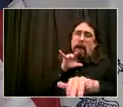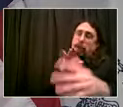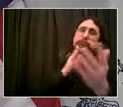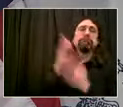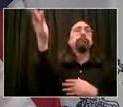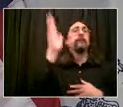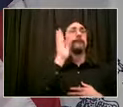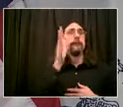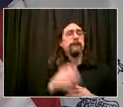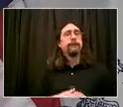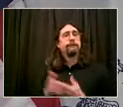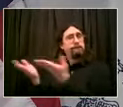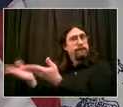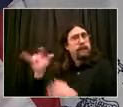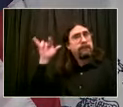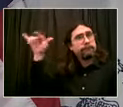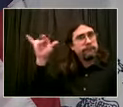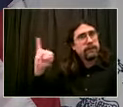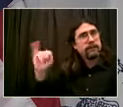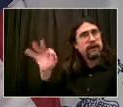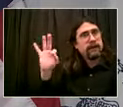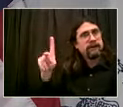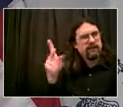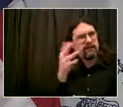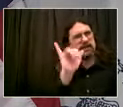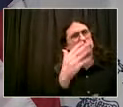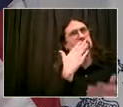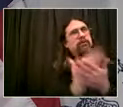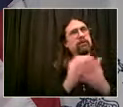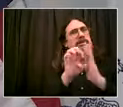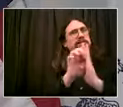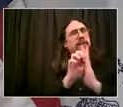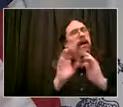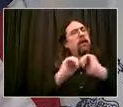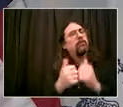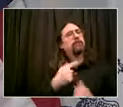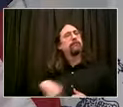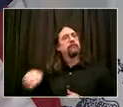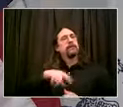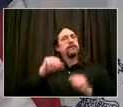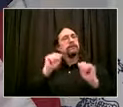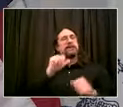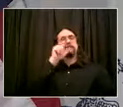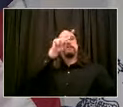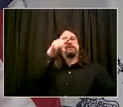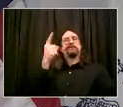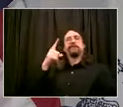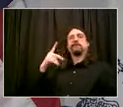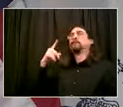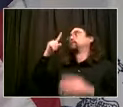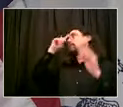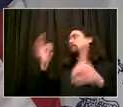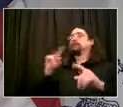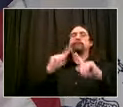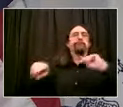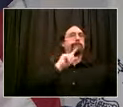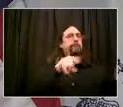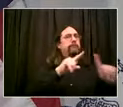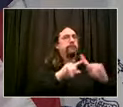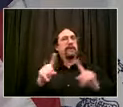communities around the airport. The announcement we made today, a new recovery czar, a leader who's going to help bring all the strands together, put